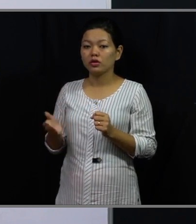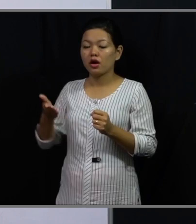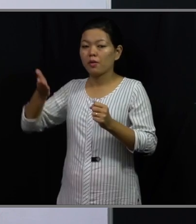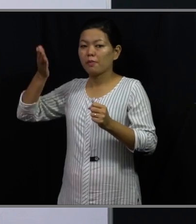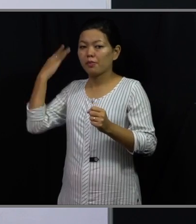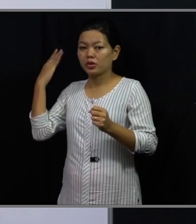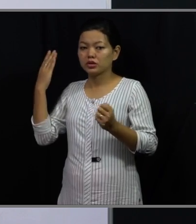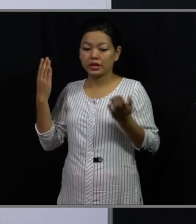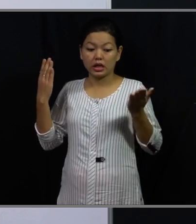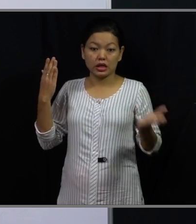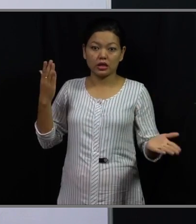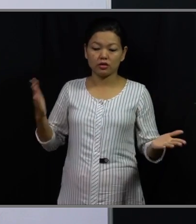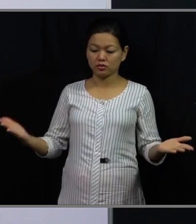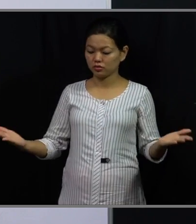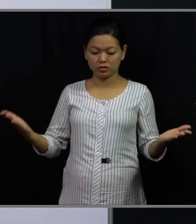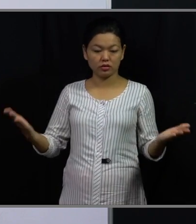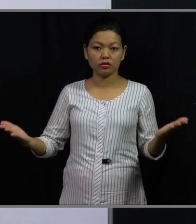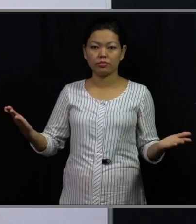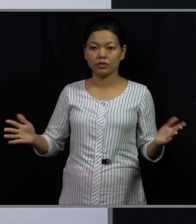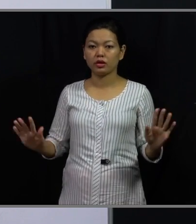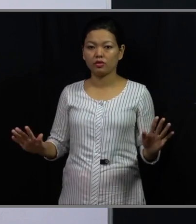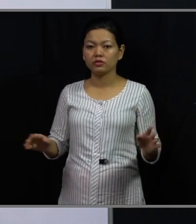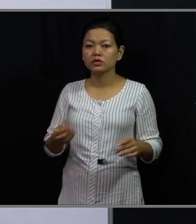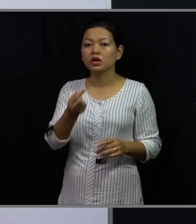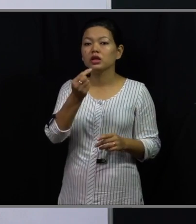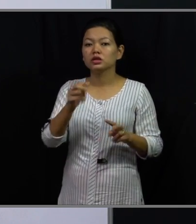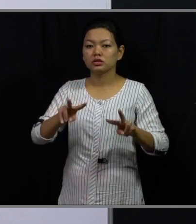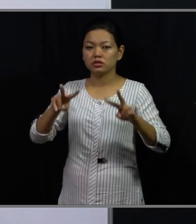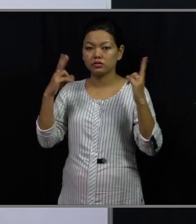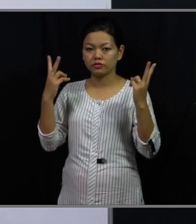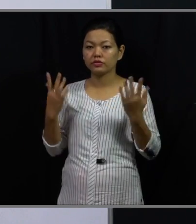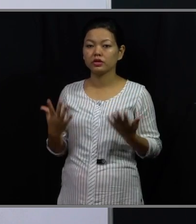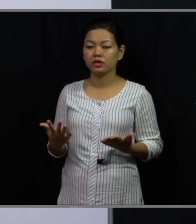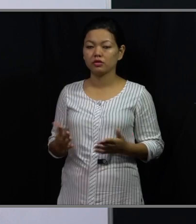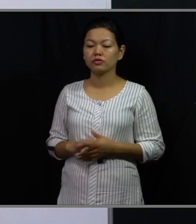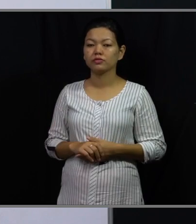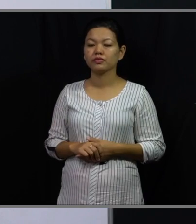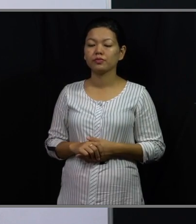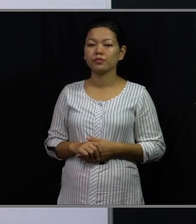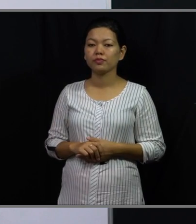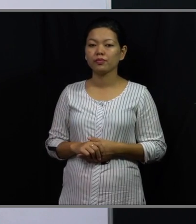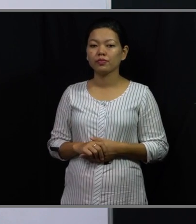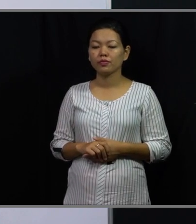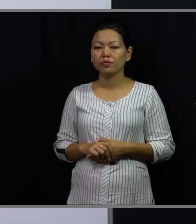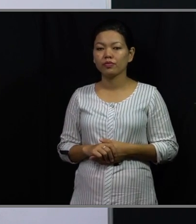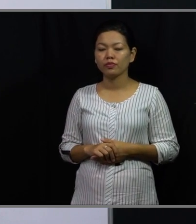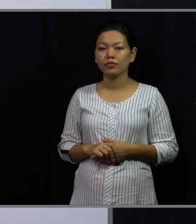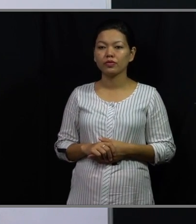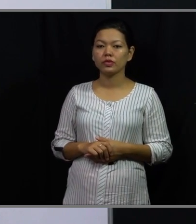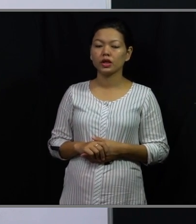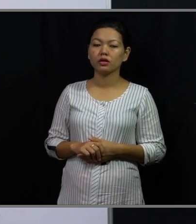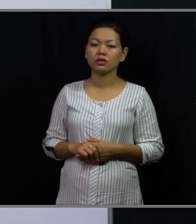it makes some analytical studies, okay. So in that way, there is this difference between this history